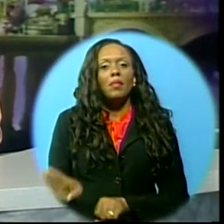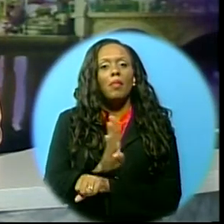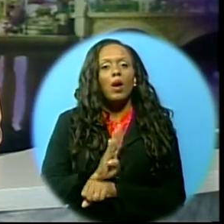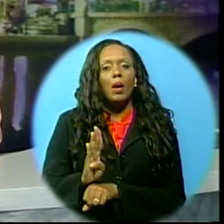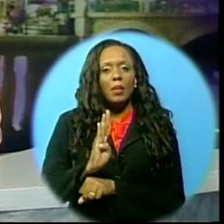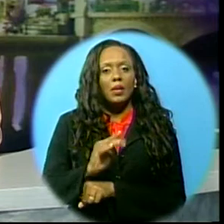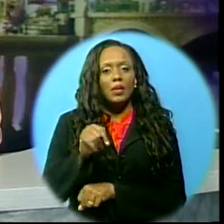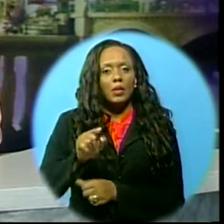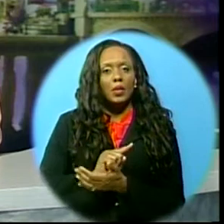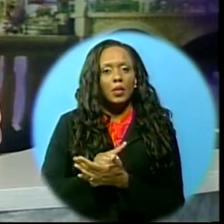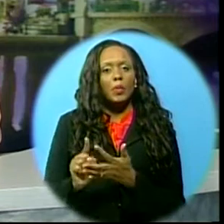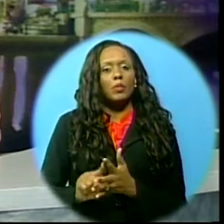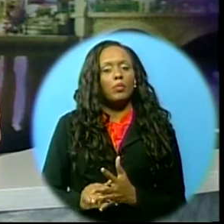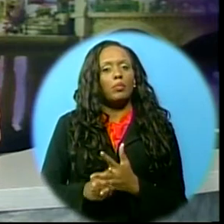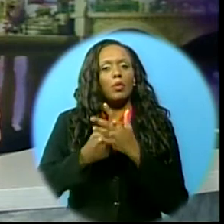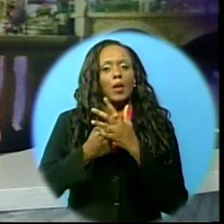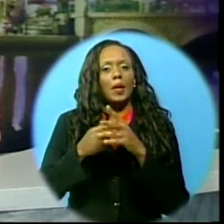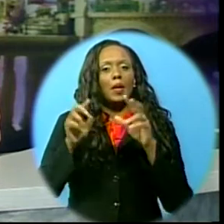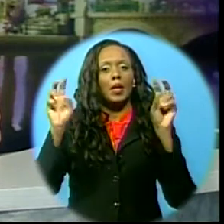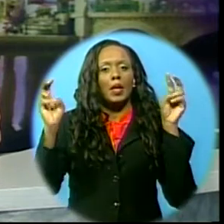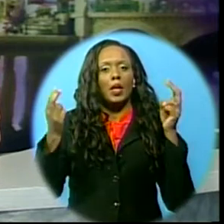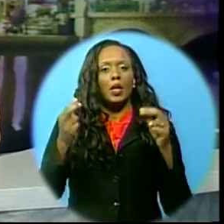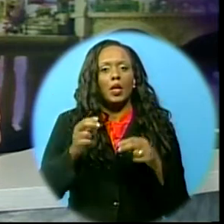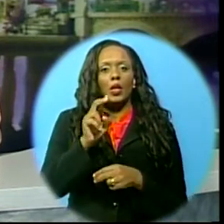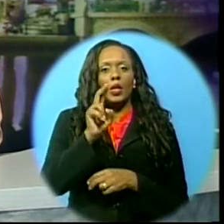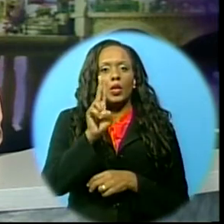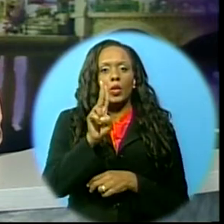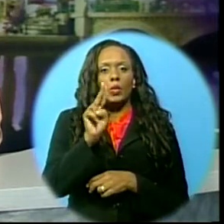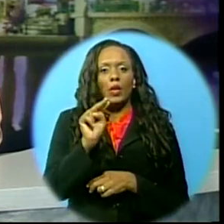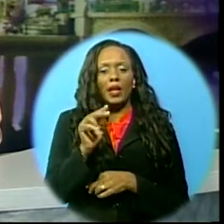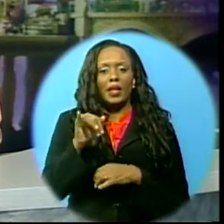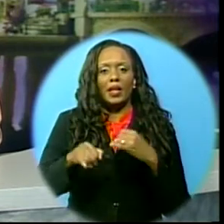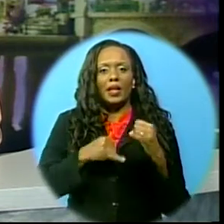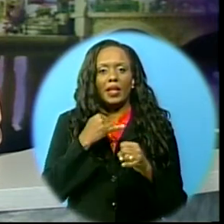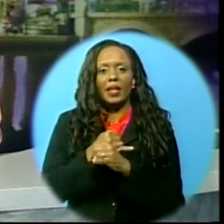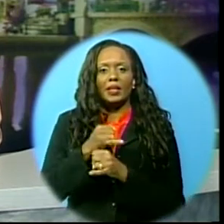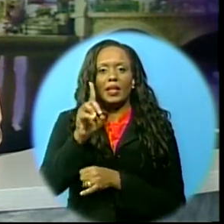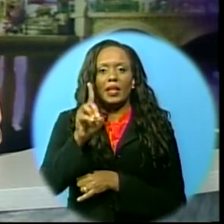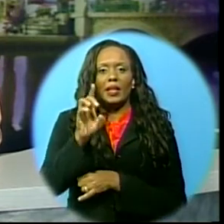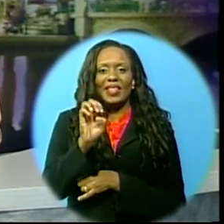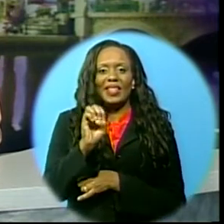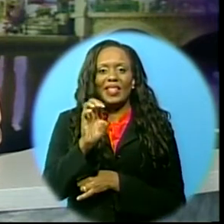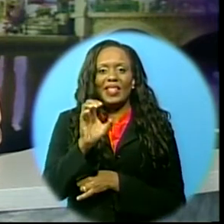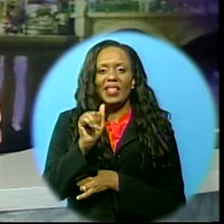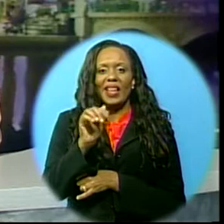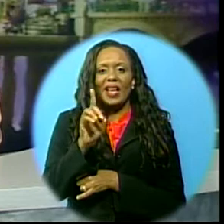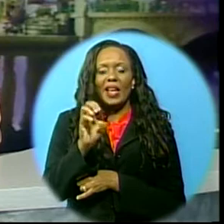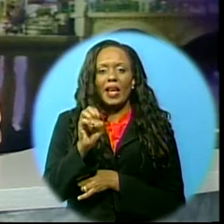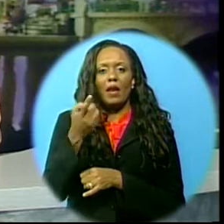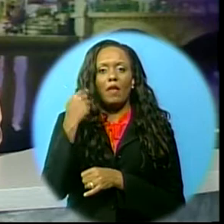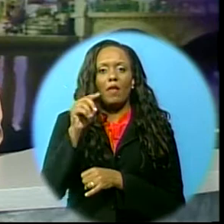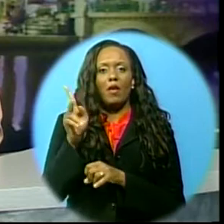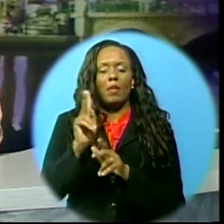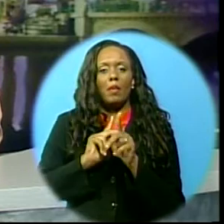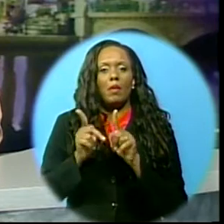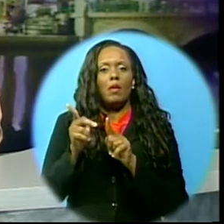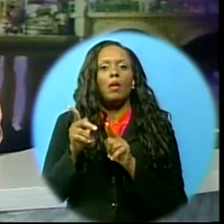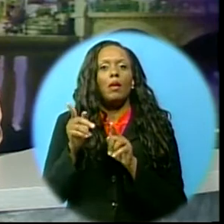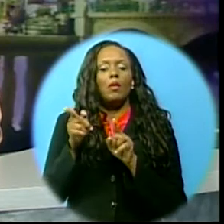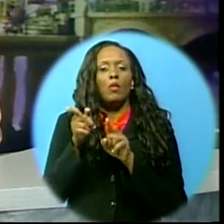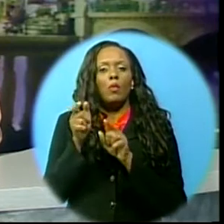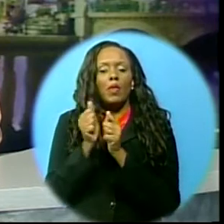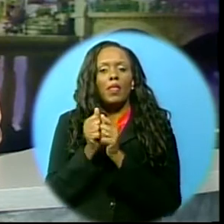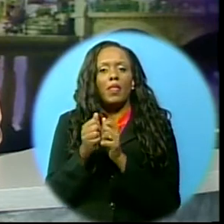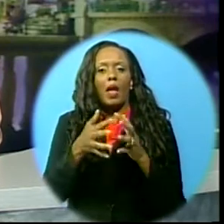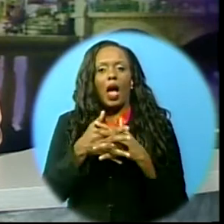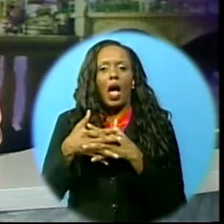Barbados has launched its week of activities marking the United Nations International Decade for People of African Descent. President of